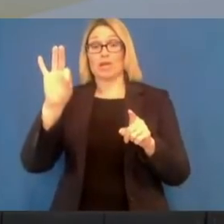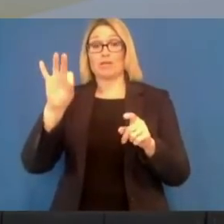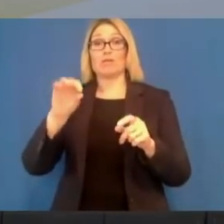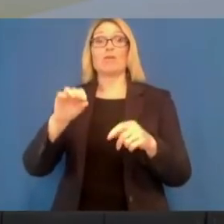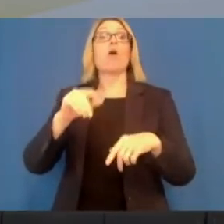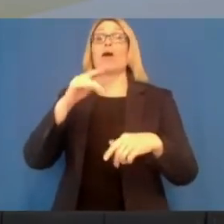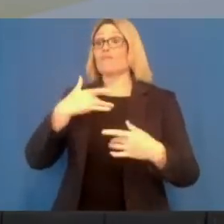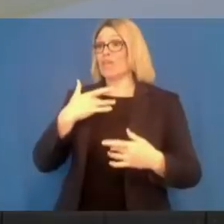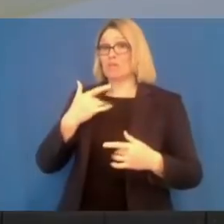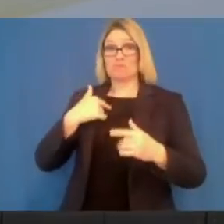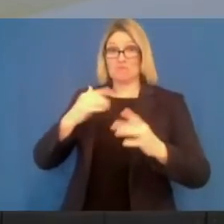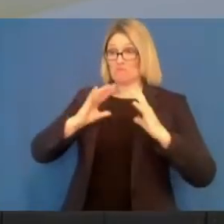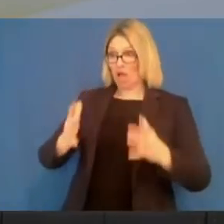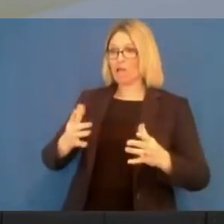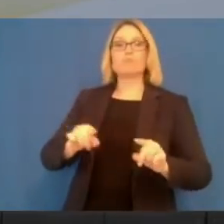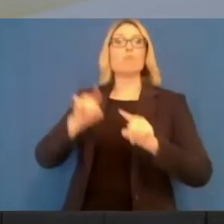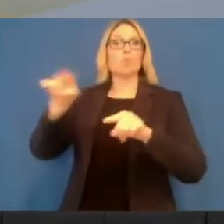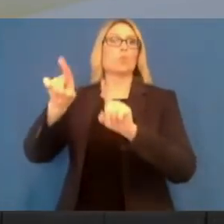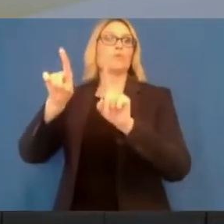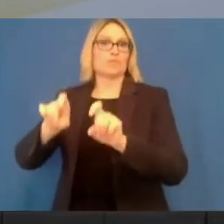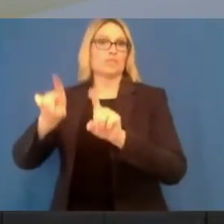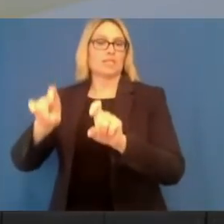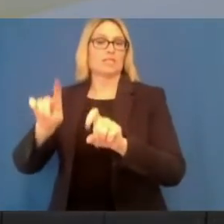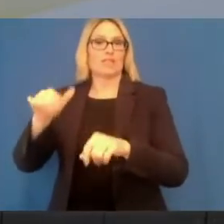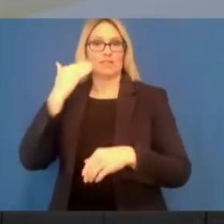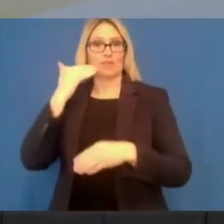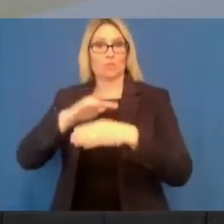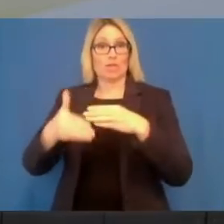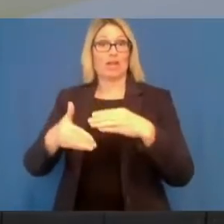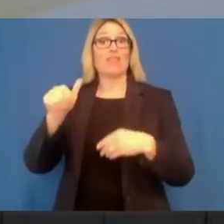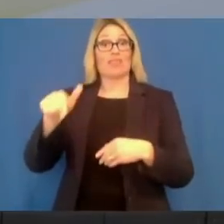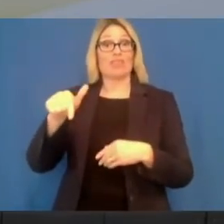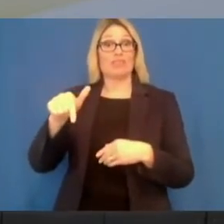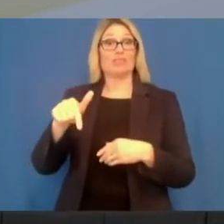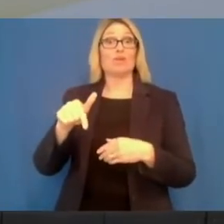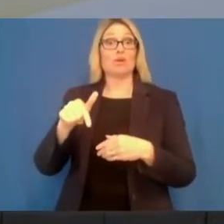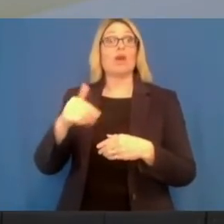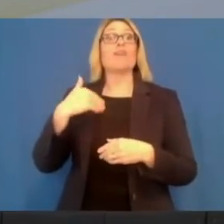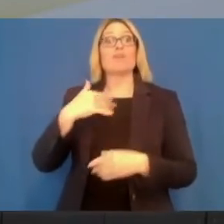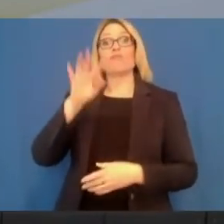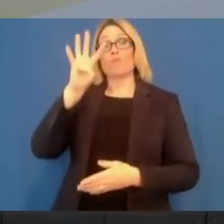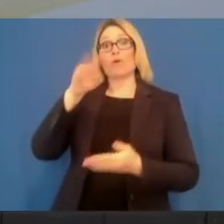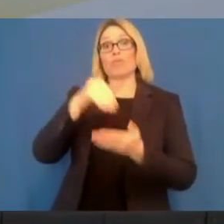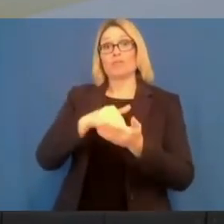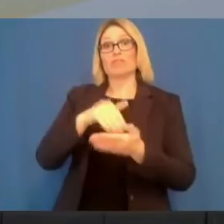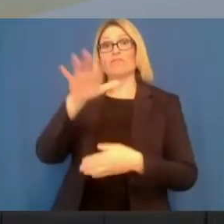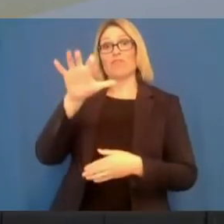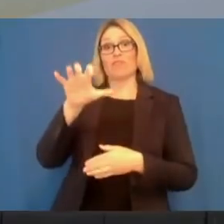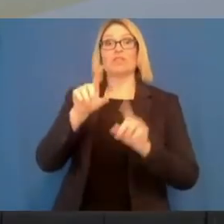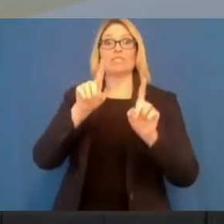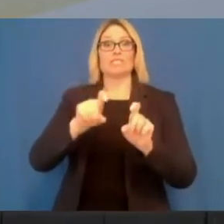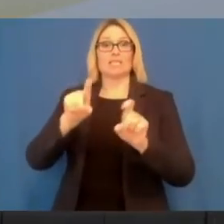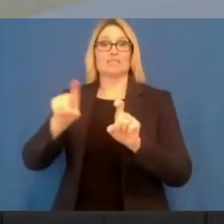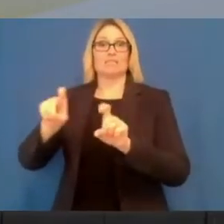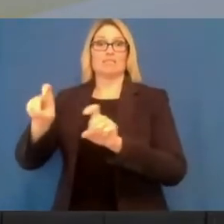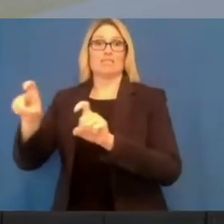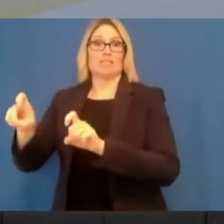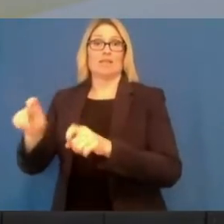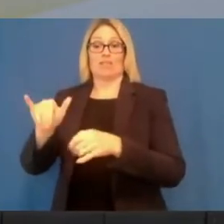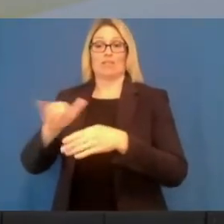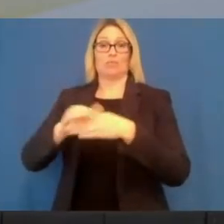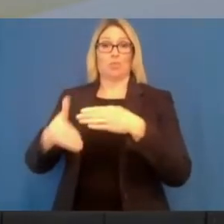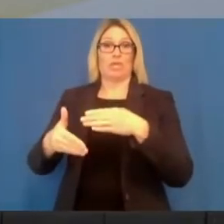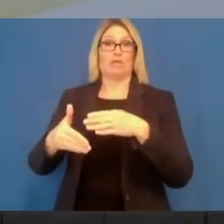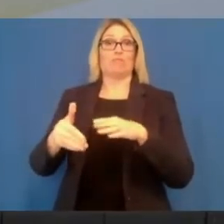symptoms. And as of 3 o'clock, there were approximately 4,500 tests performed over the weekend